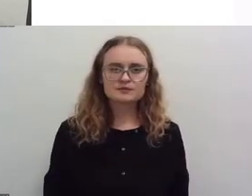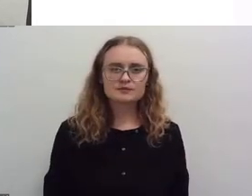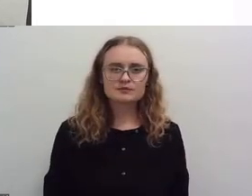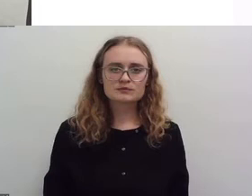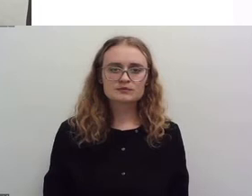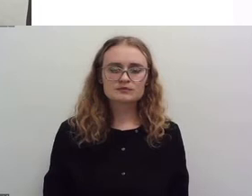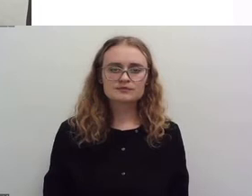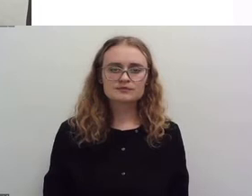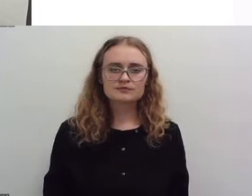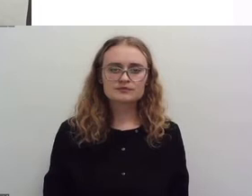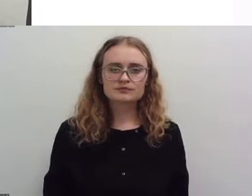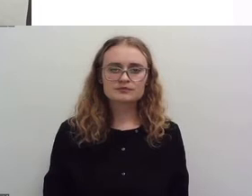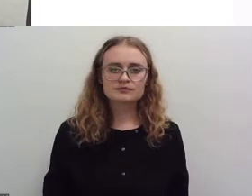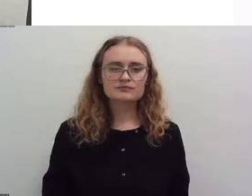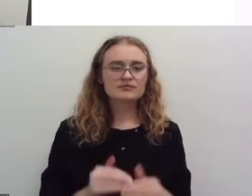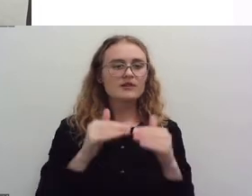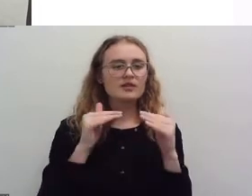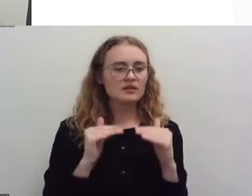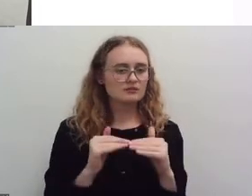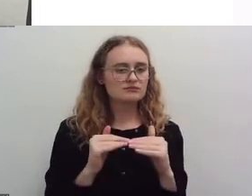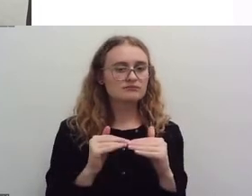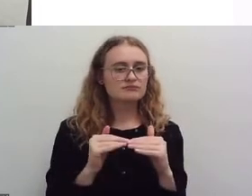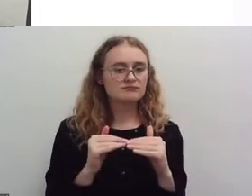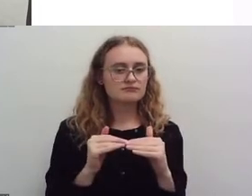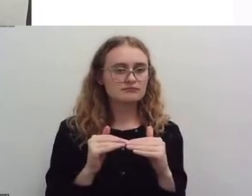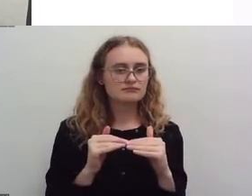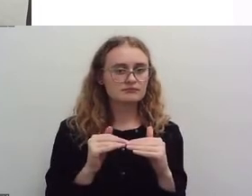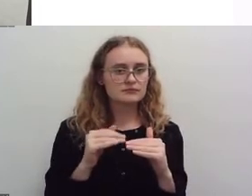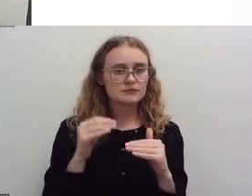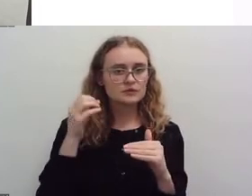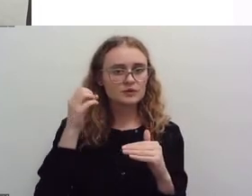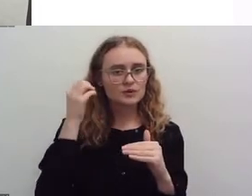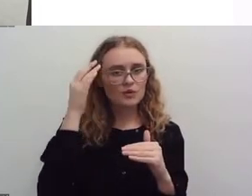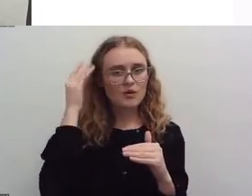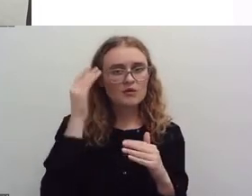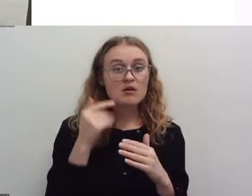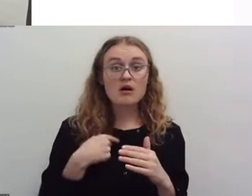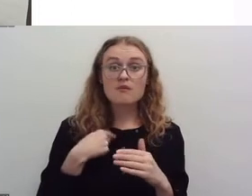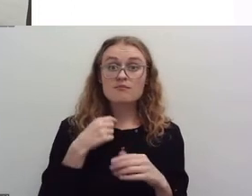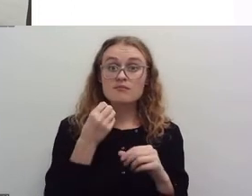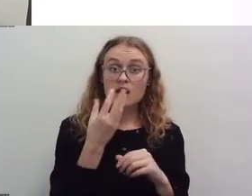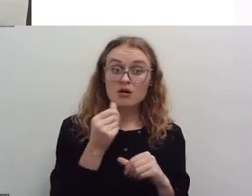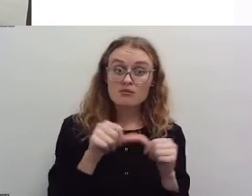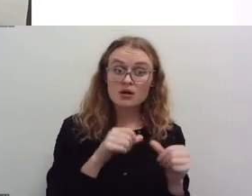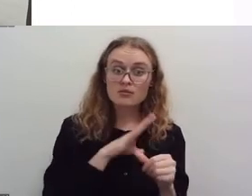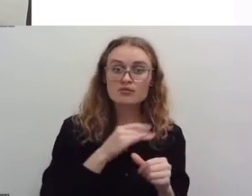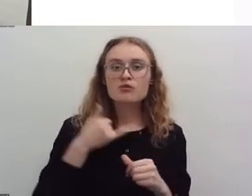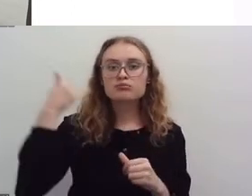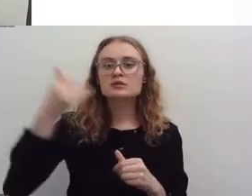wanted to be placed in foster care. I was denied and they called the home to my parents and told them everything I had said.